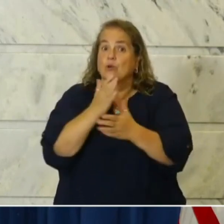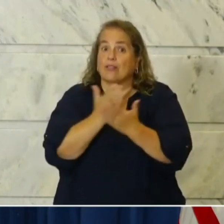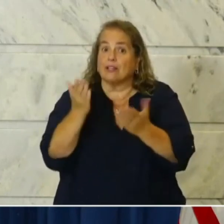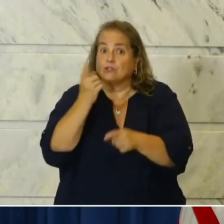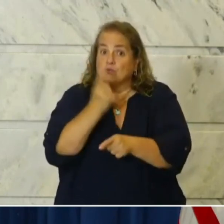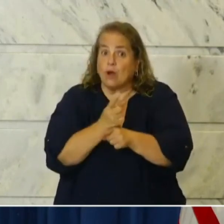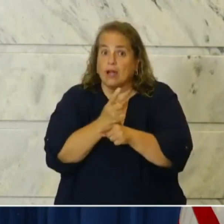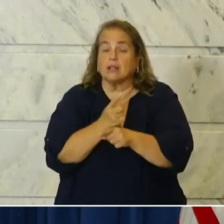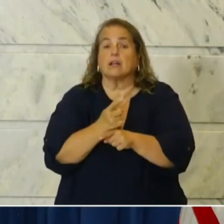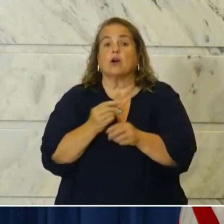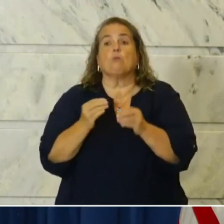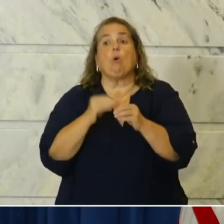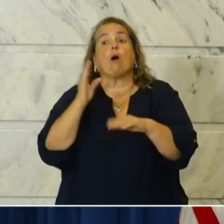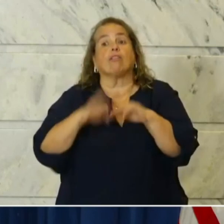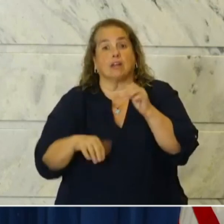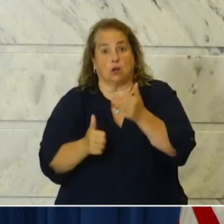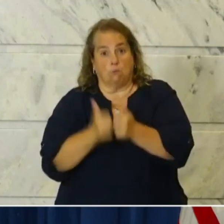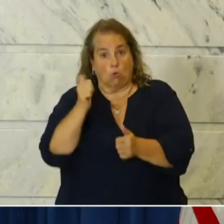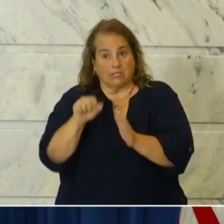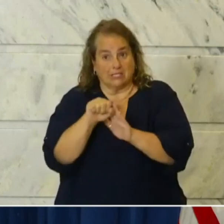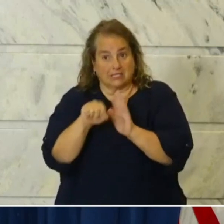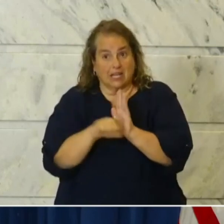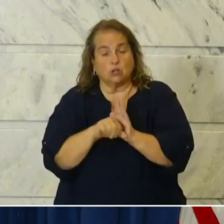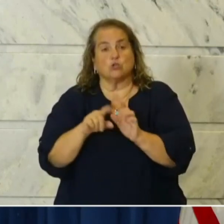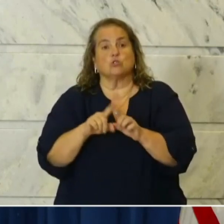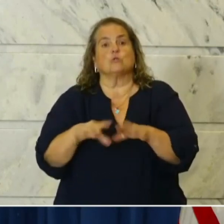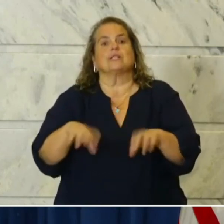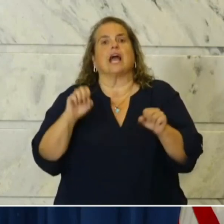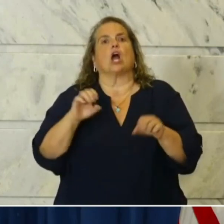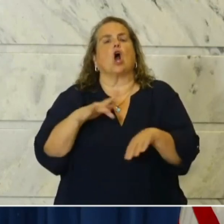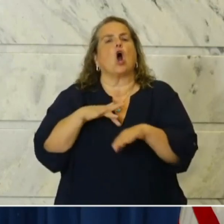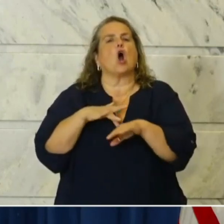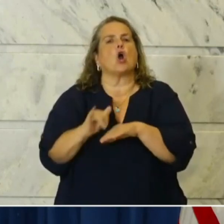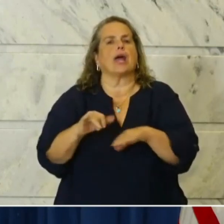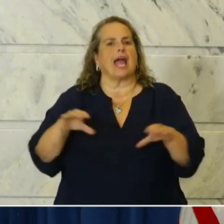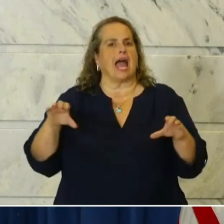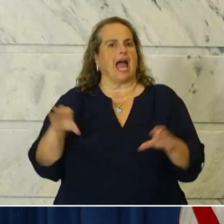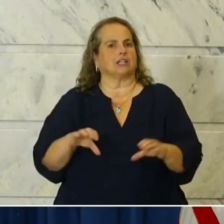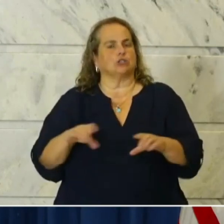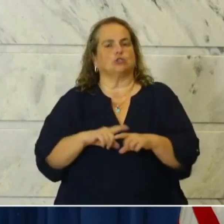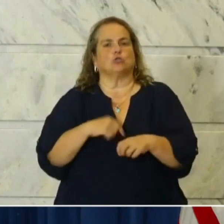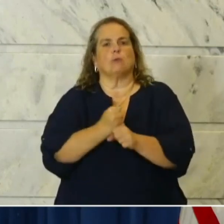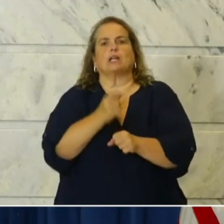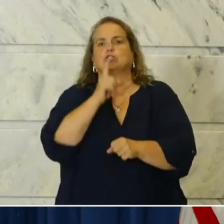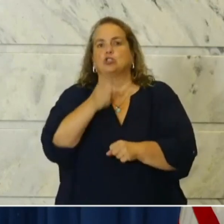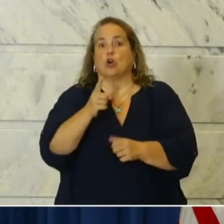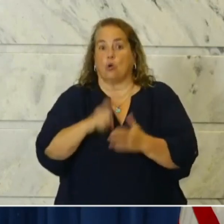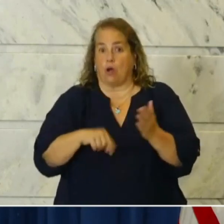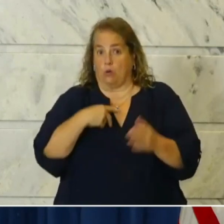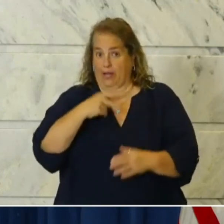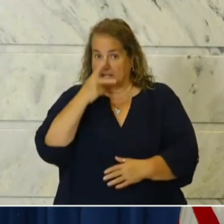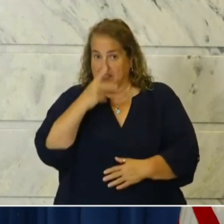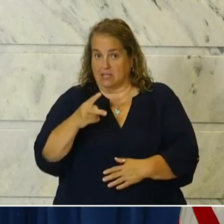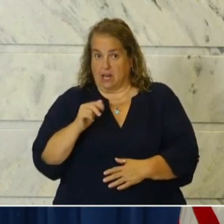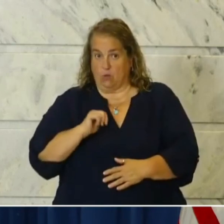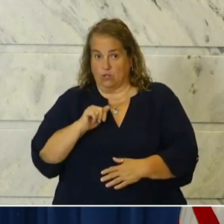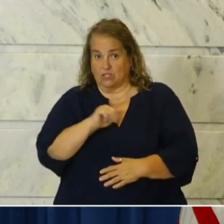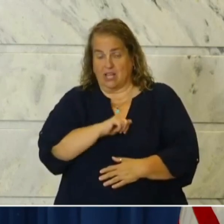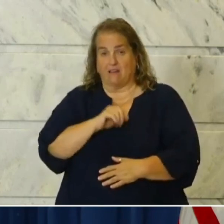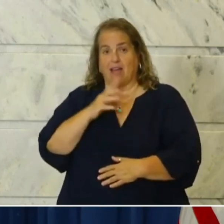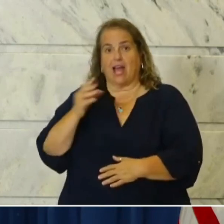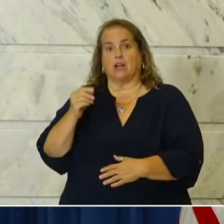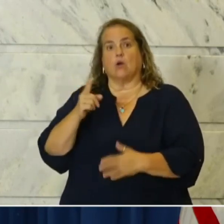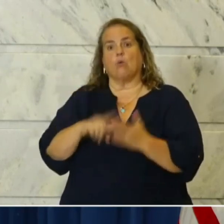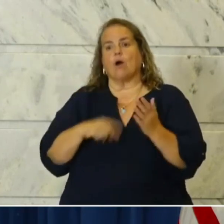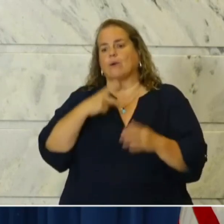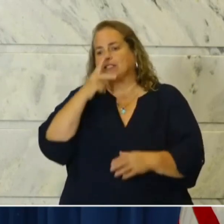than most states, taking early action to make sure what we have seen to our south and to our southwest does